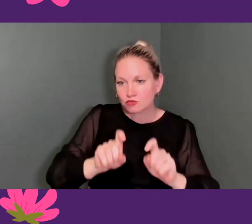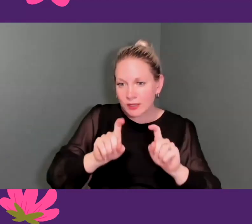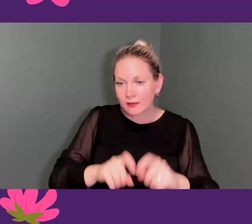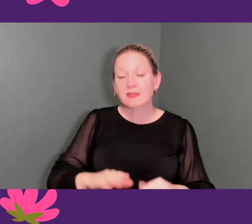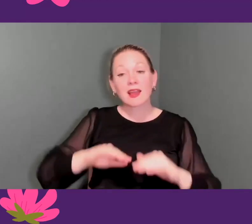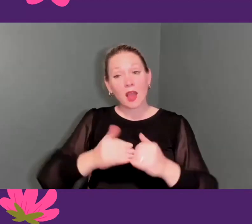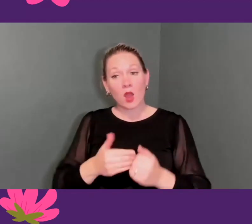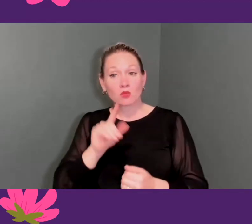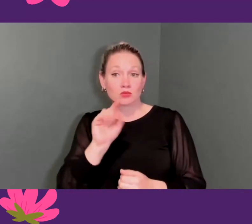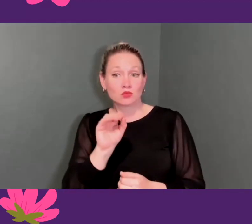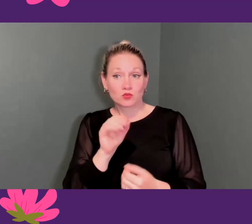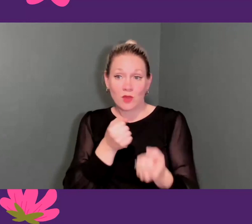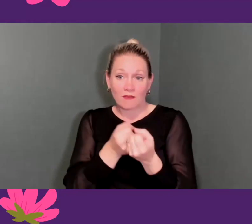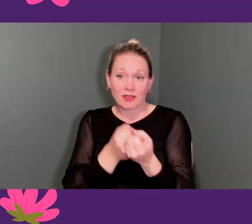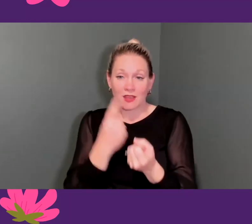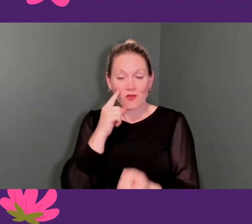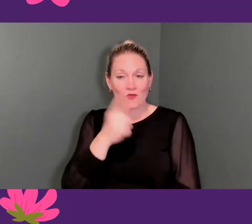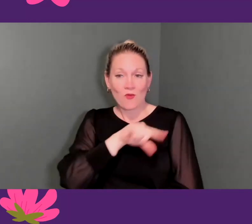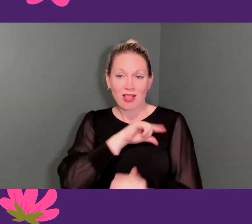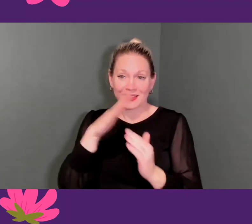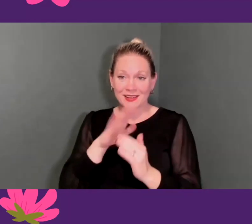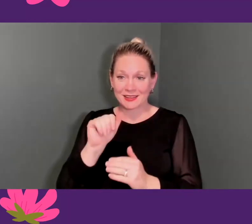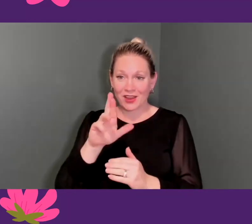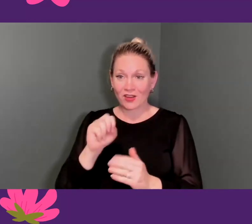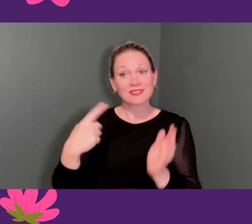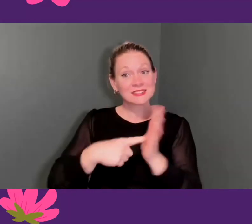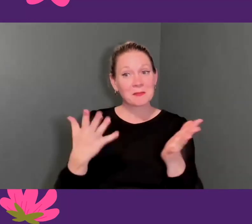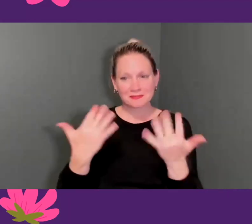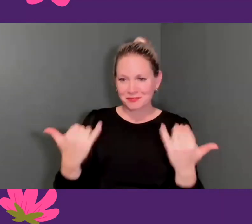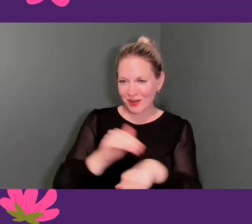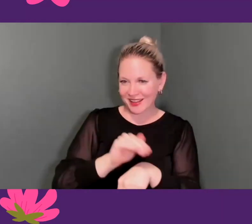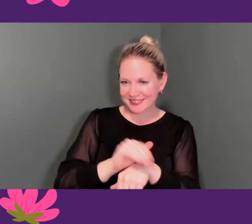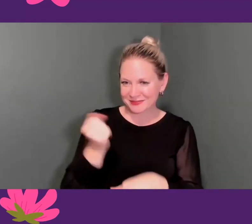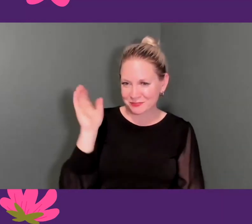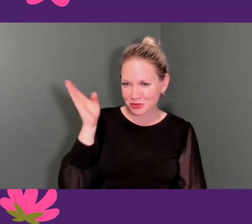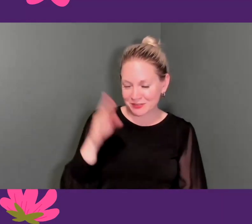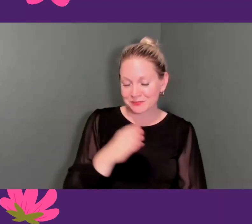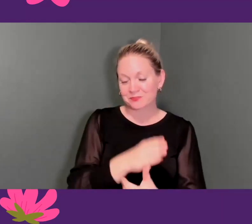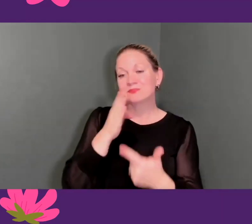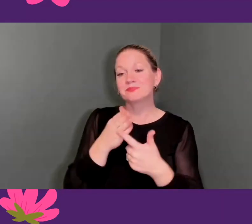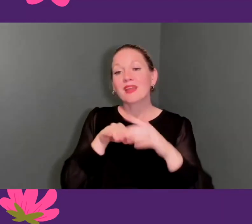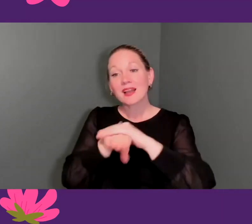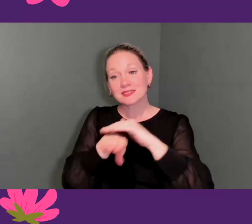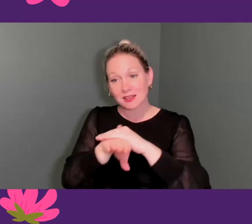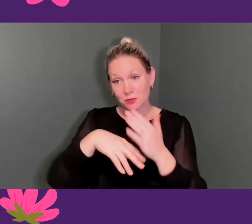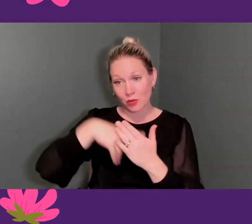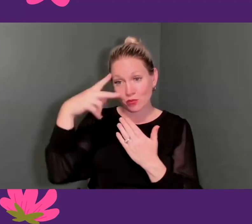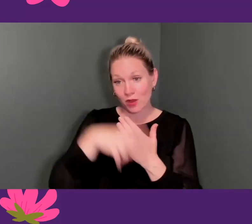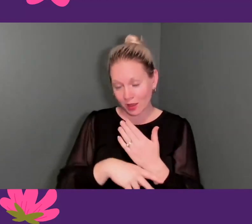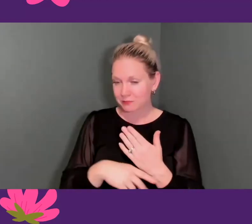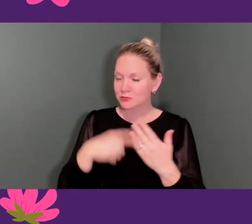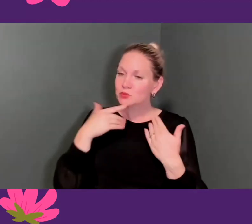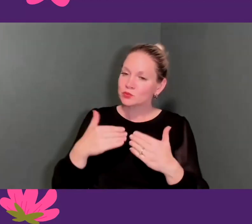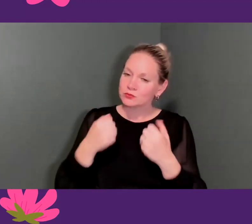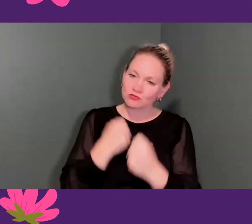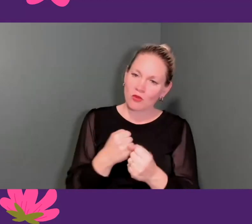are taking part in one of our educational programs this evening. Our access programs are built on deep partnerships